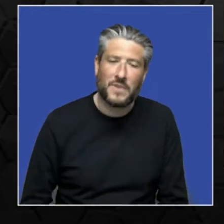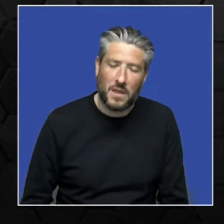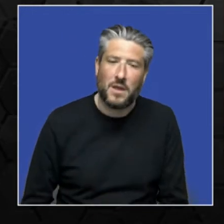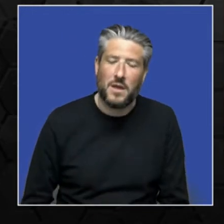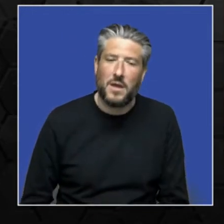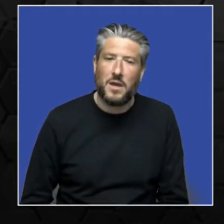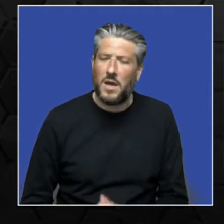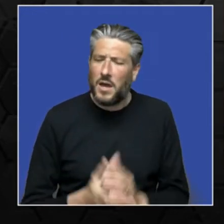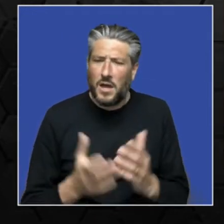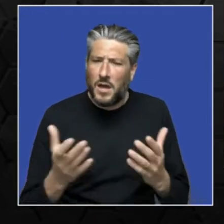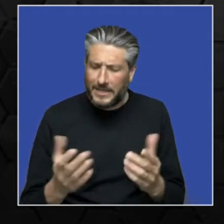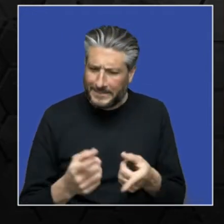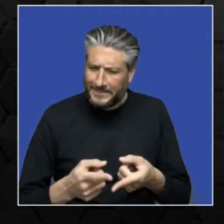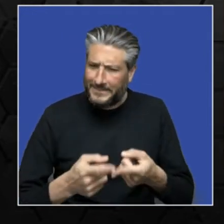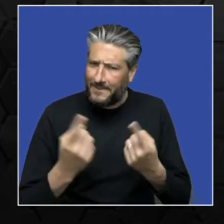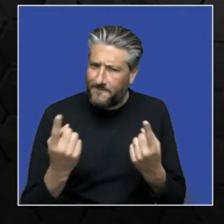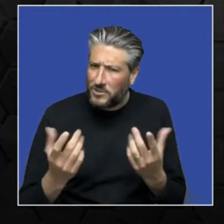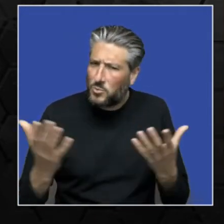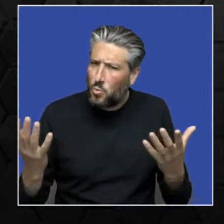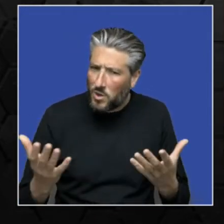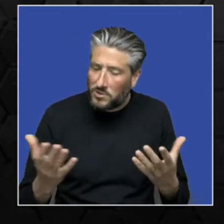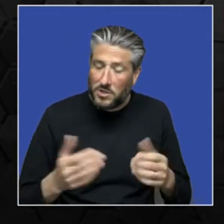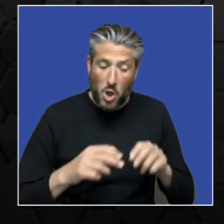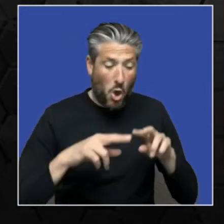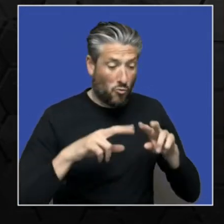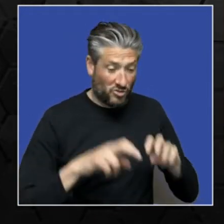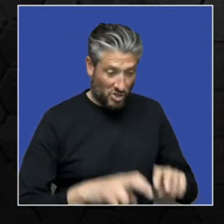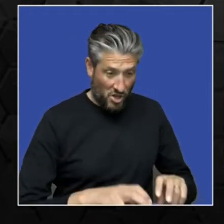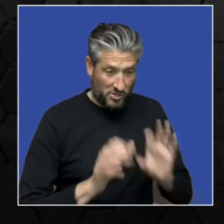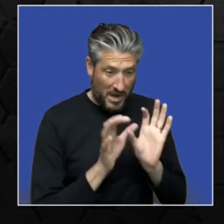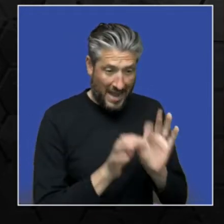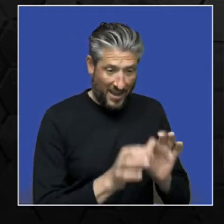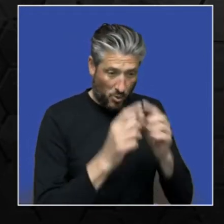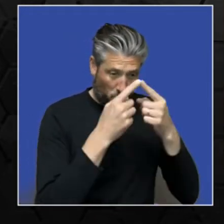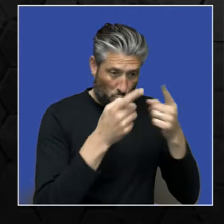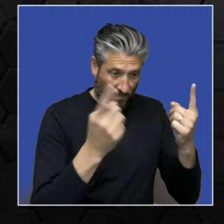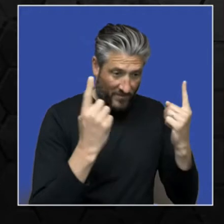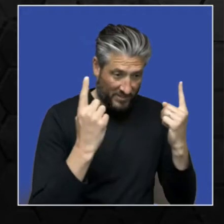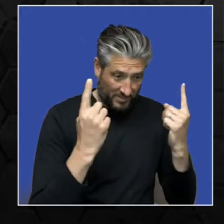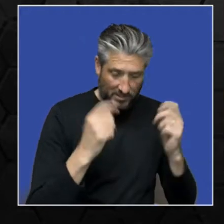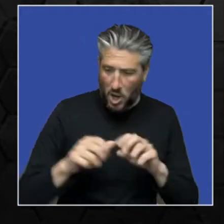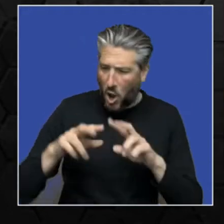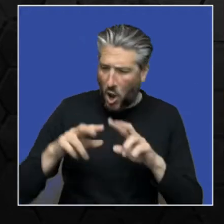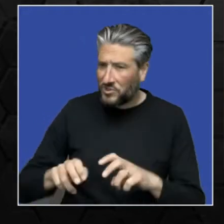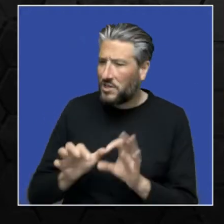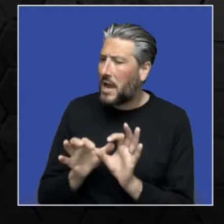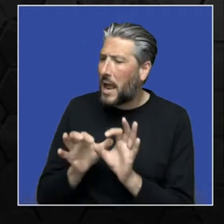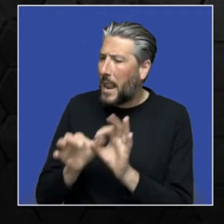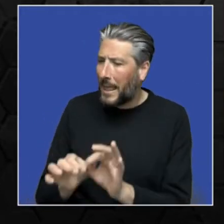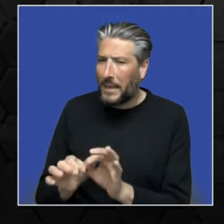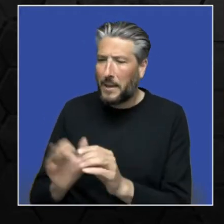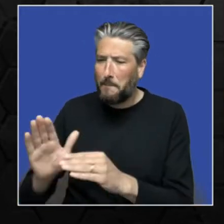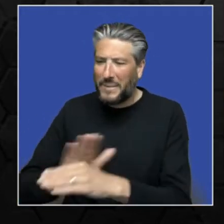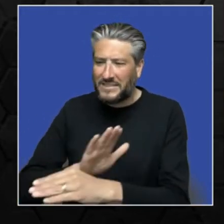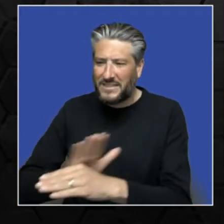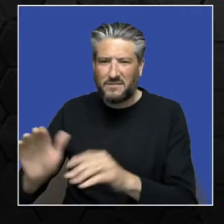that's happening in academia or in educational institutions versus industry? Let me quickly touch upon that point, and then we can